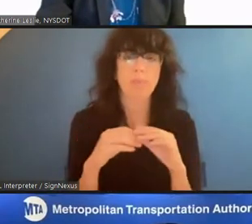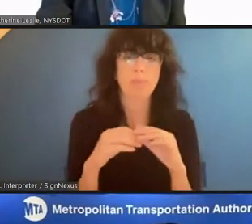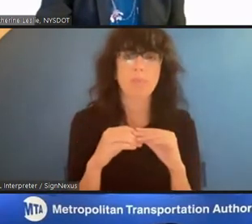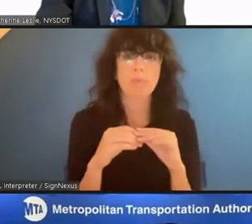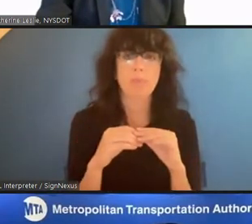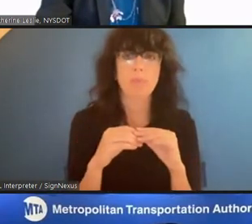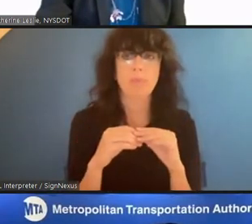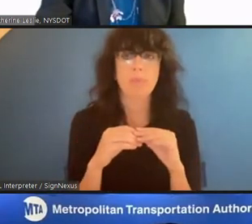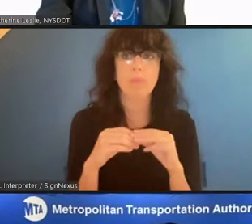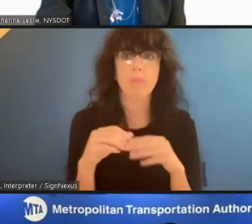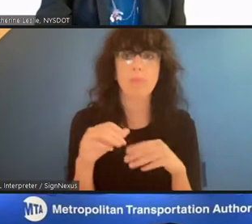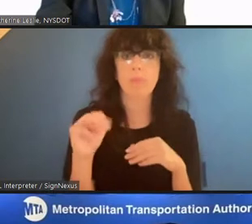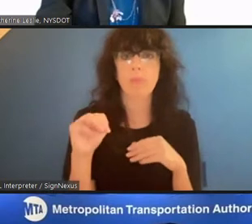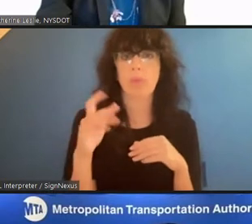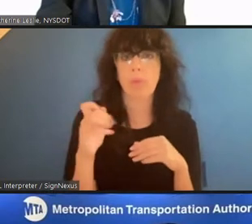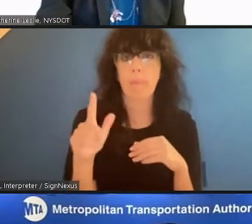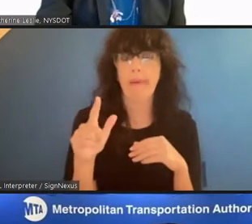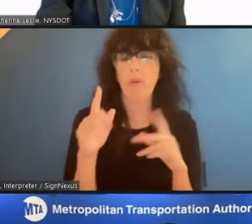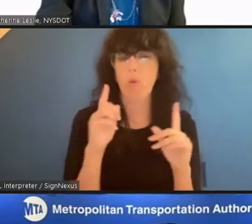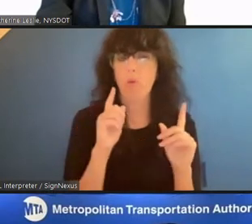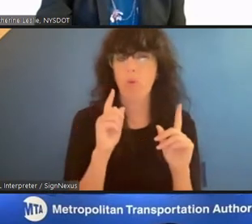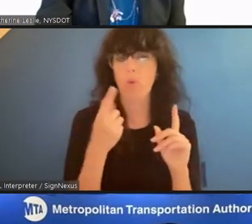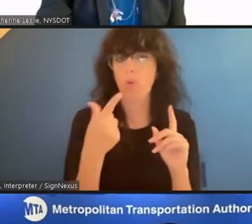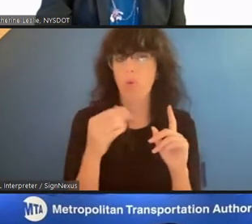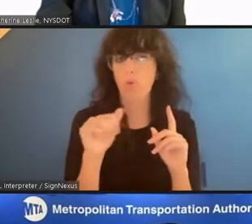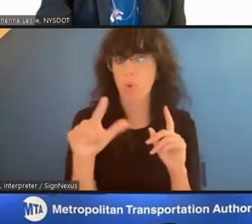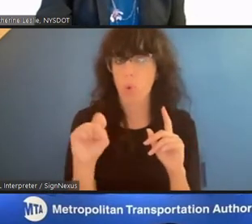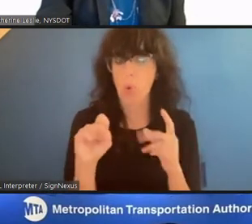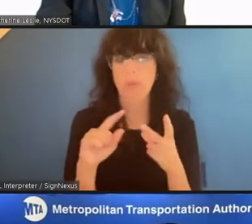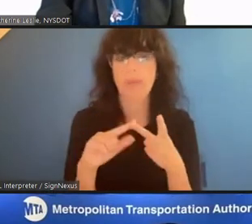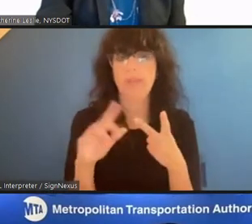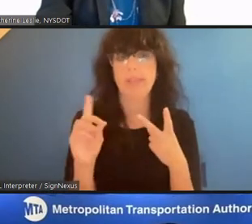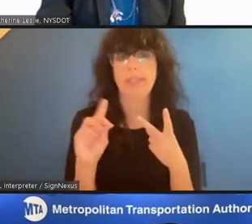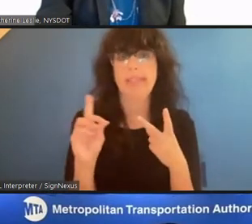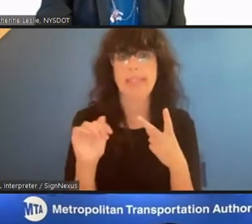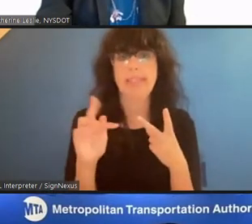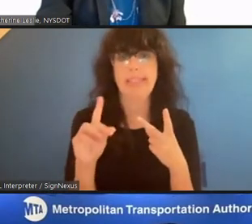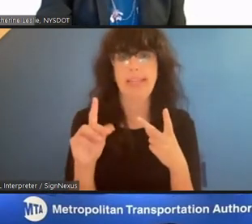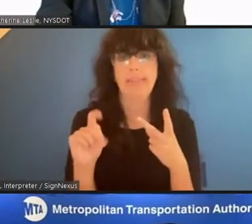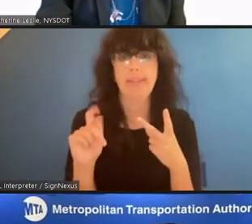our next speaker is michael goals followed by david tenenbaum